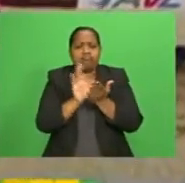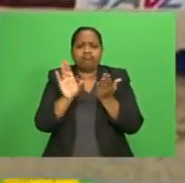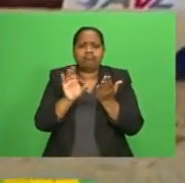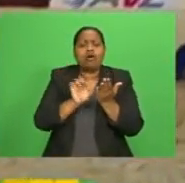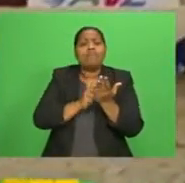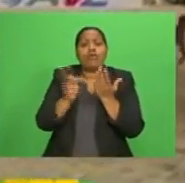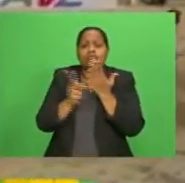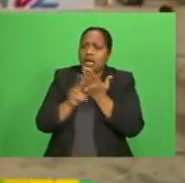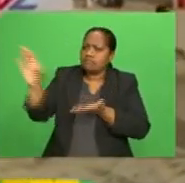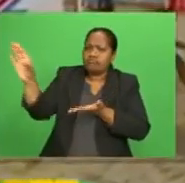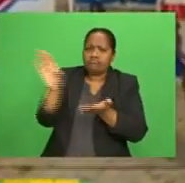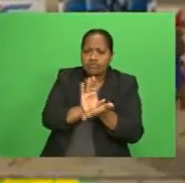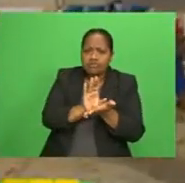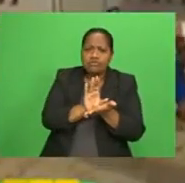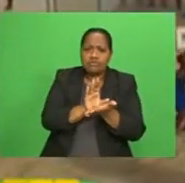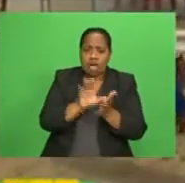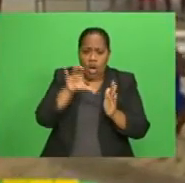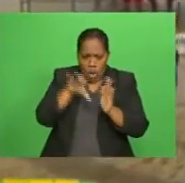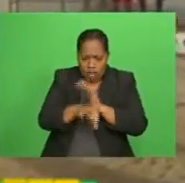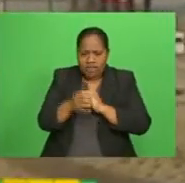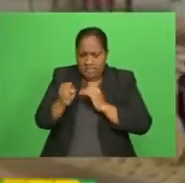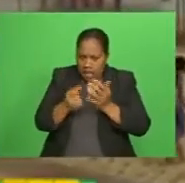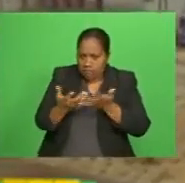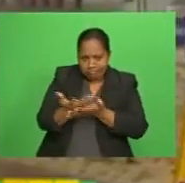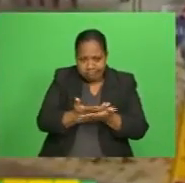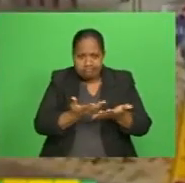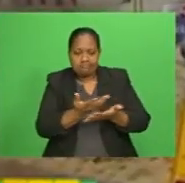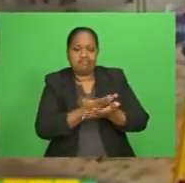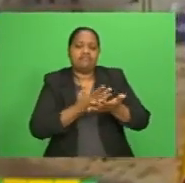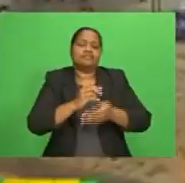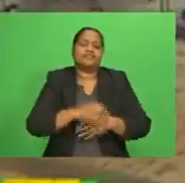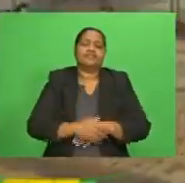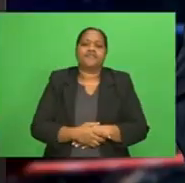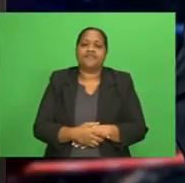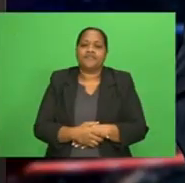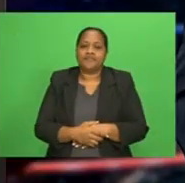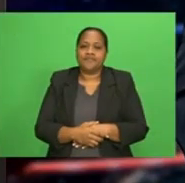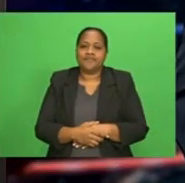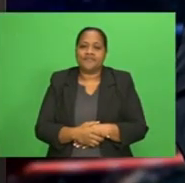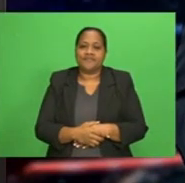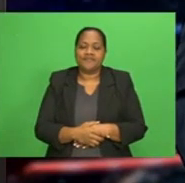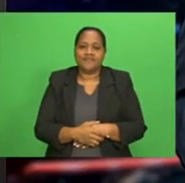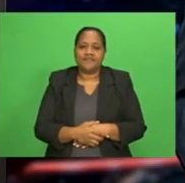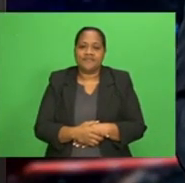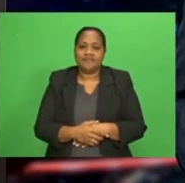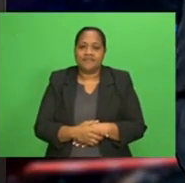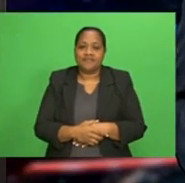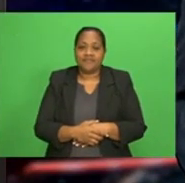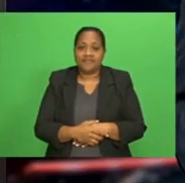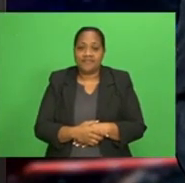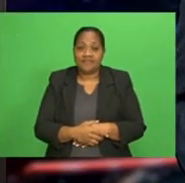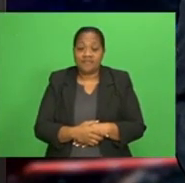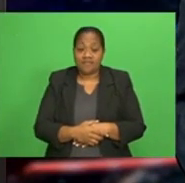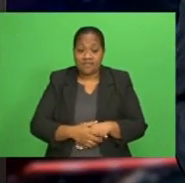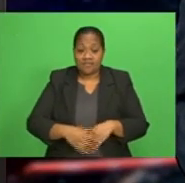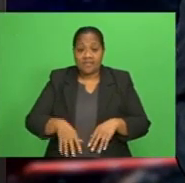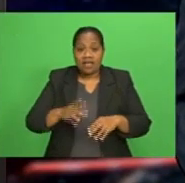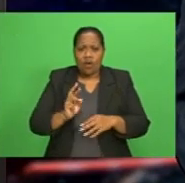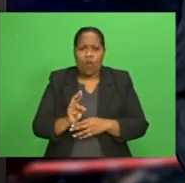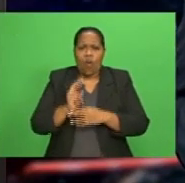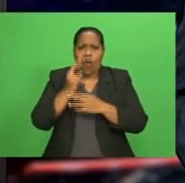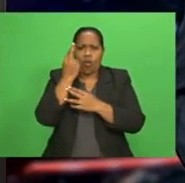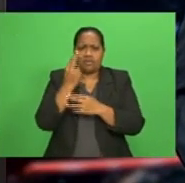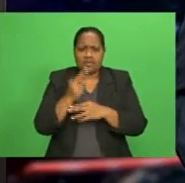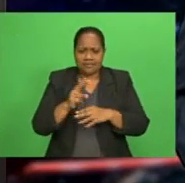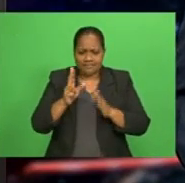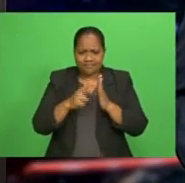its costs is still underway. Tali Materkula, FBC Sports. Eden Park in Auckland, New Zealand could play host to